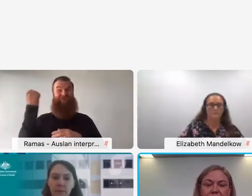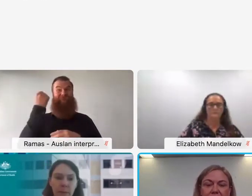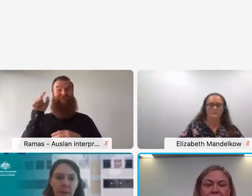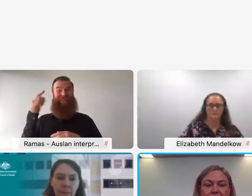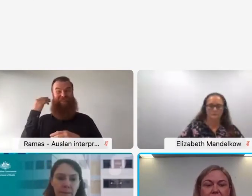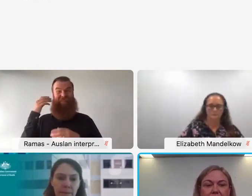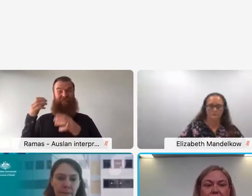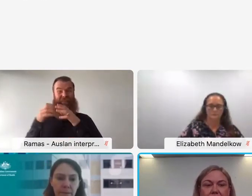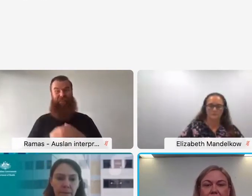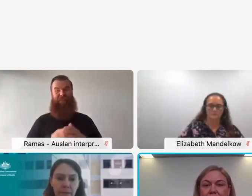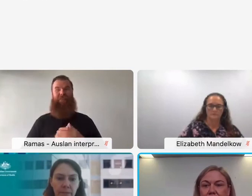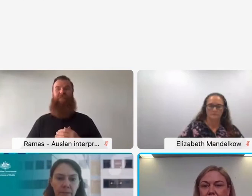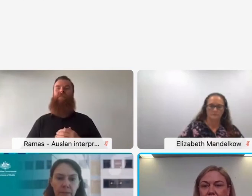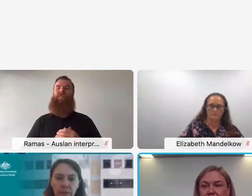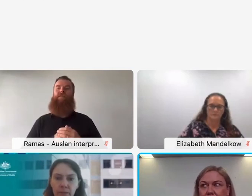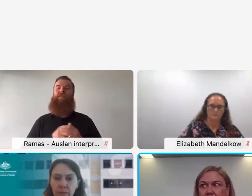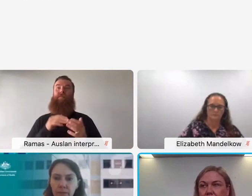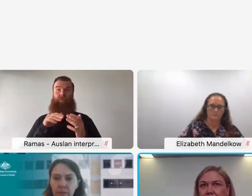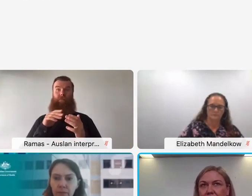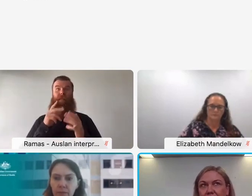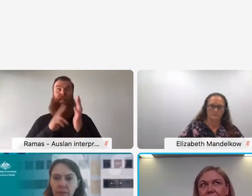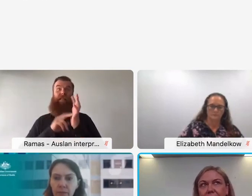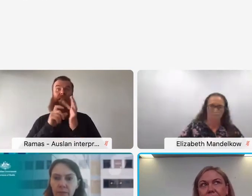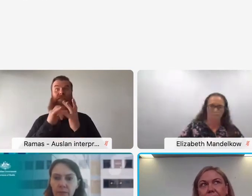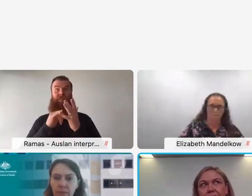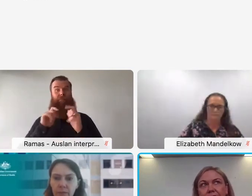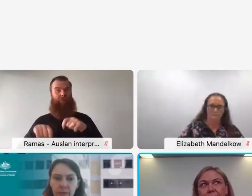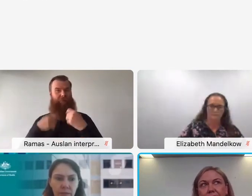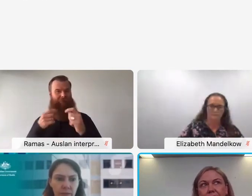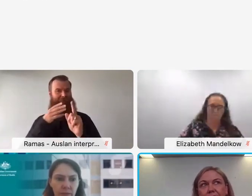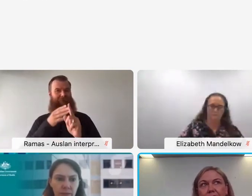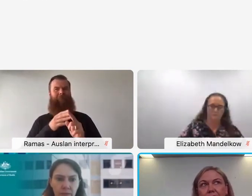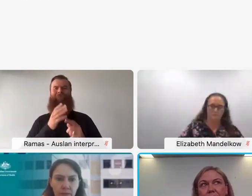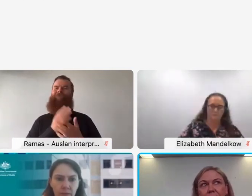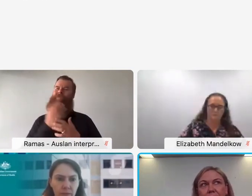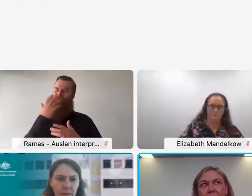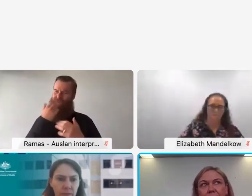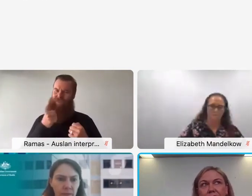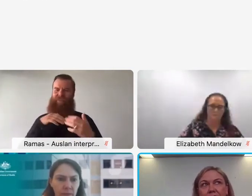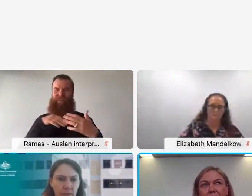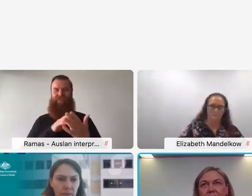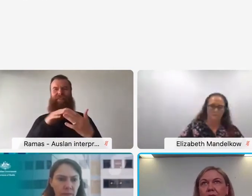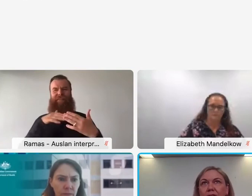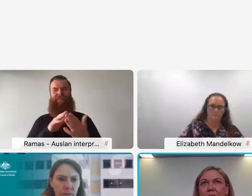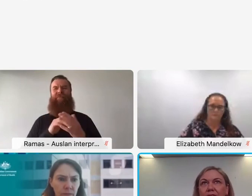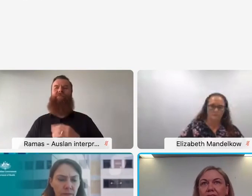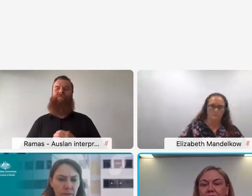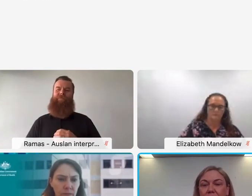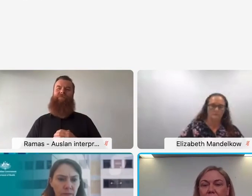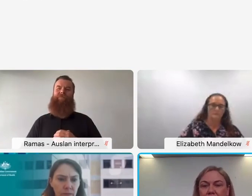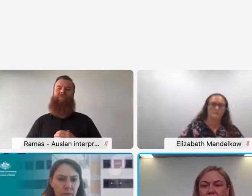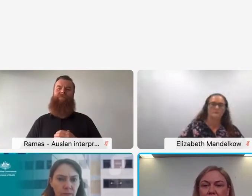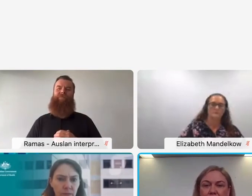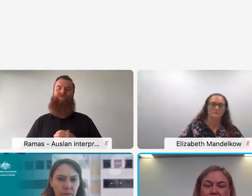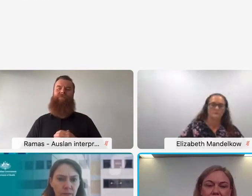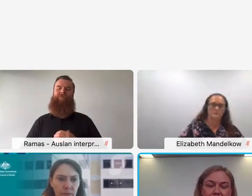NDIS provider. There were some challenges around that, though I think with a little bit more, was kind of sprung upon the